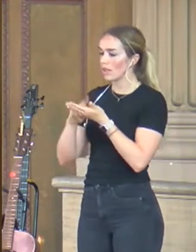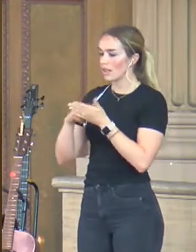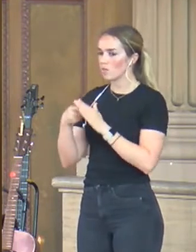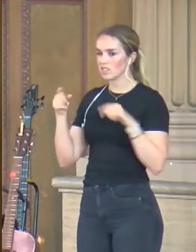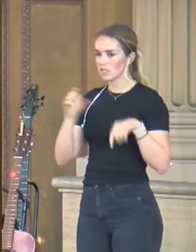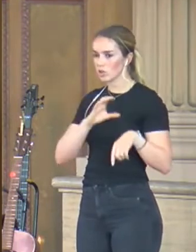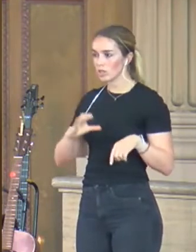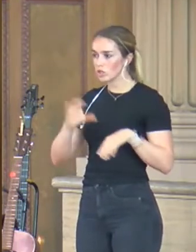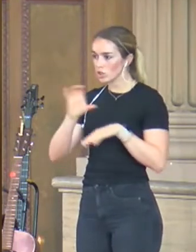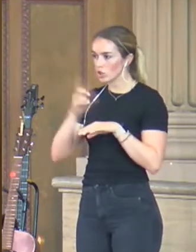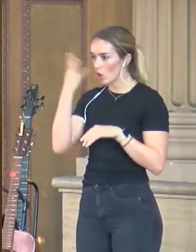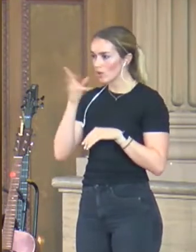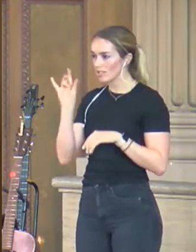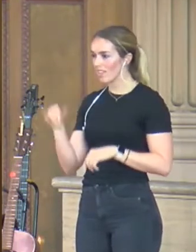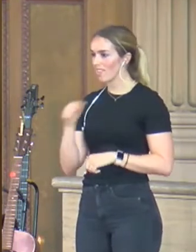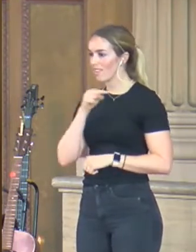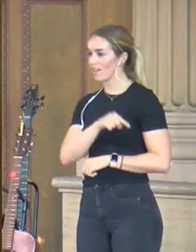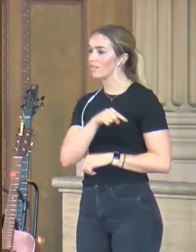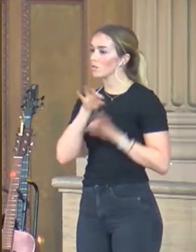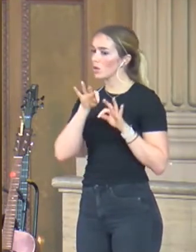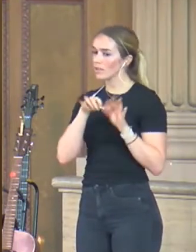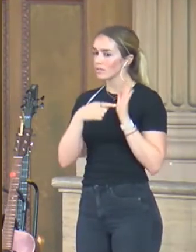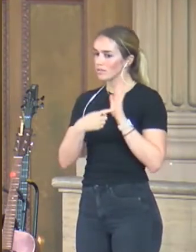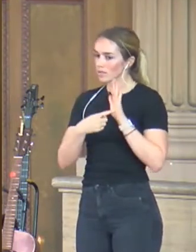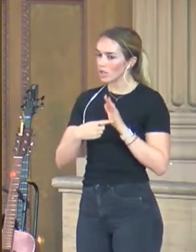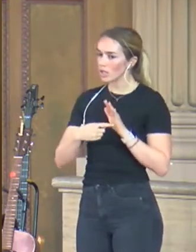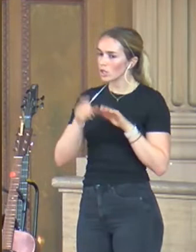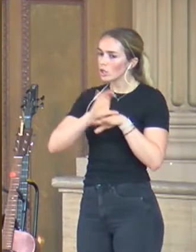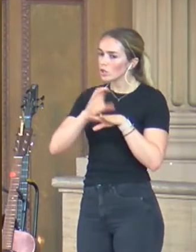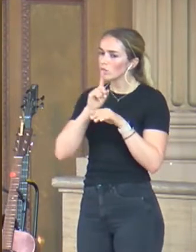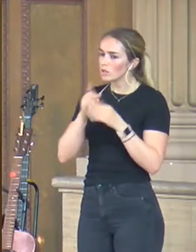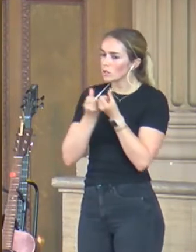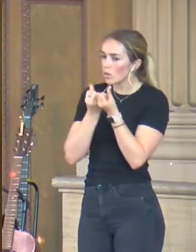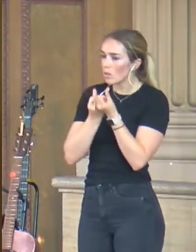Christian church is like. Look how good the church is to us.